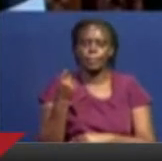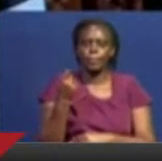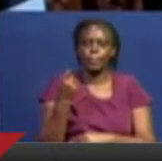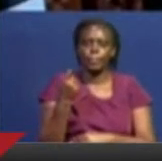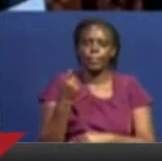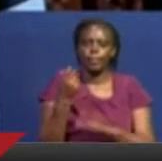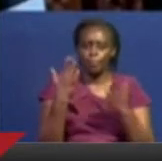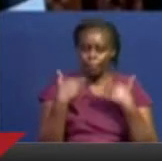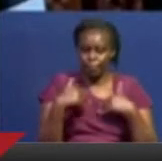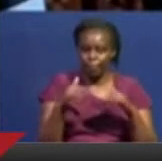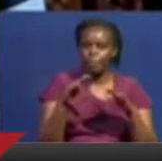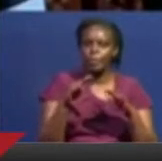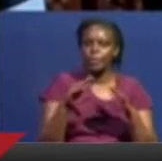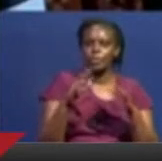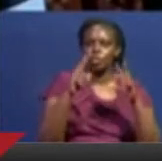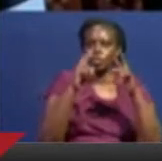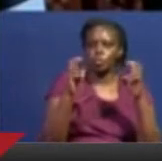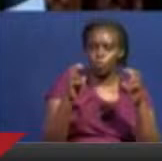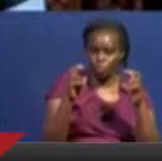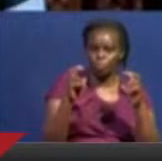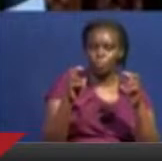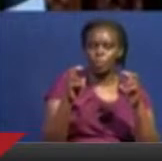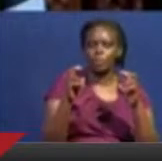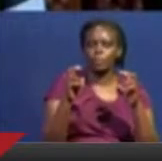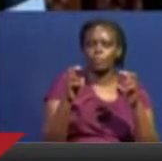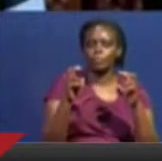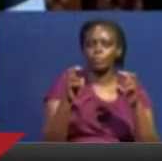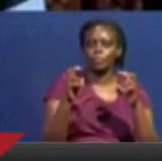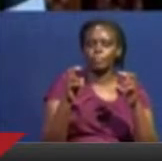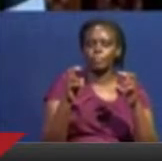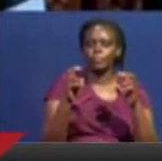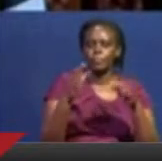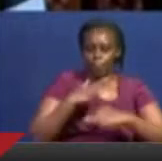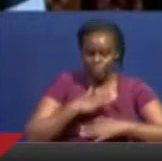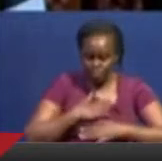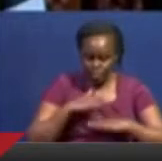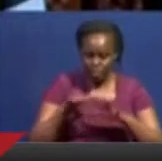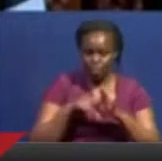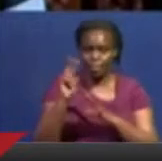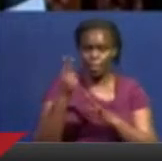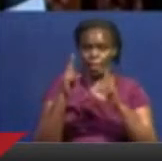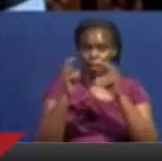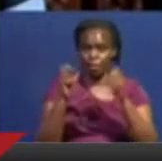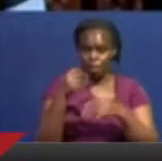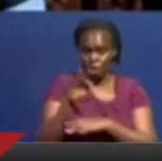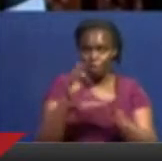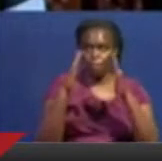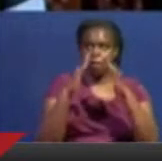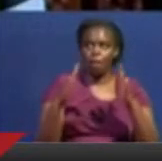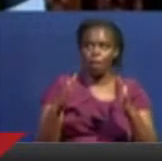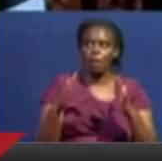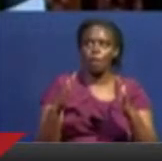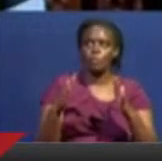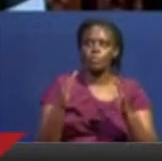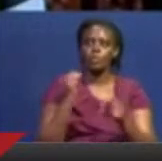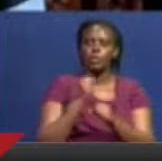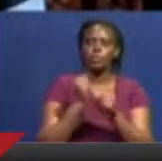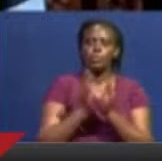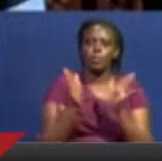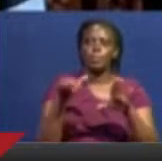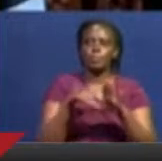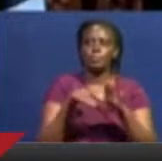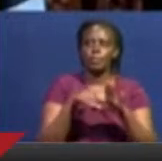on this matter, and this settles that point. Honourable members, the second issue was whether the House shall conduct